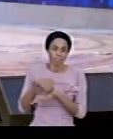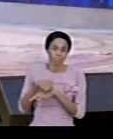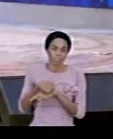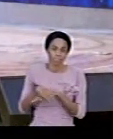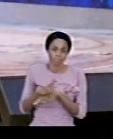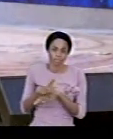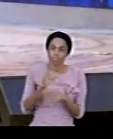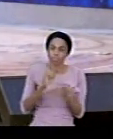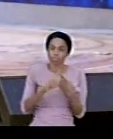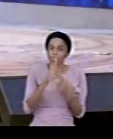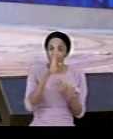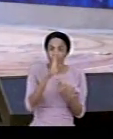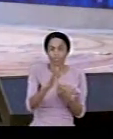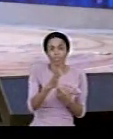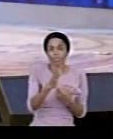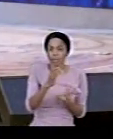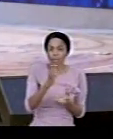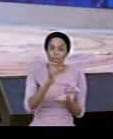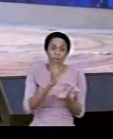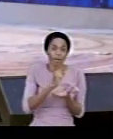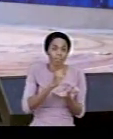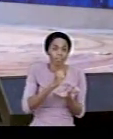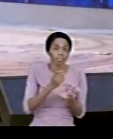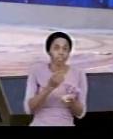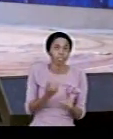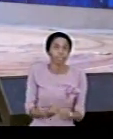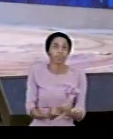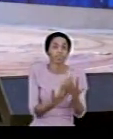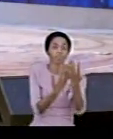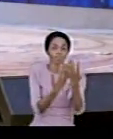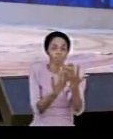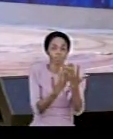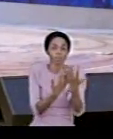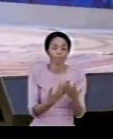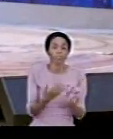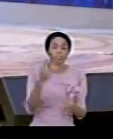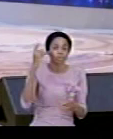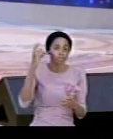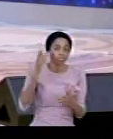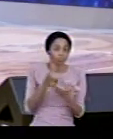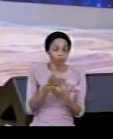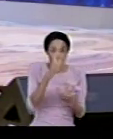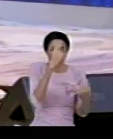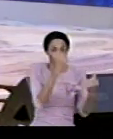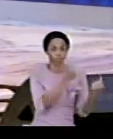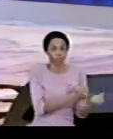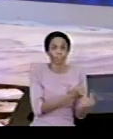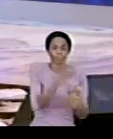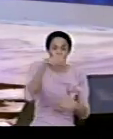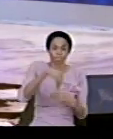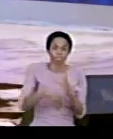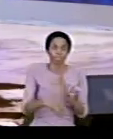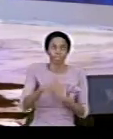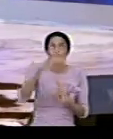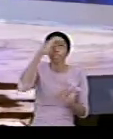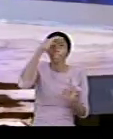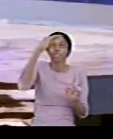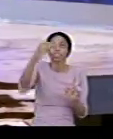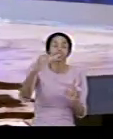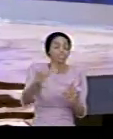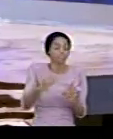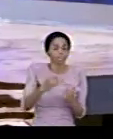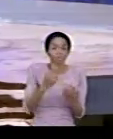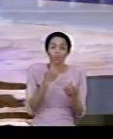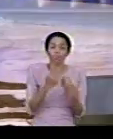be a propitiation through faith in his blood, through faith in his